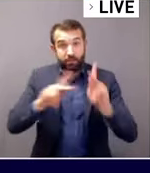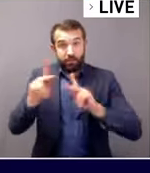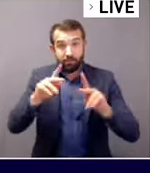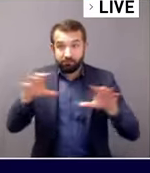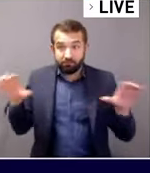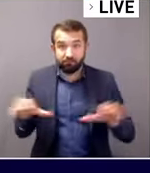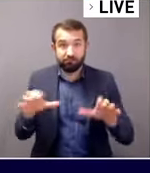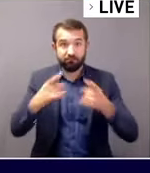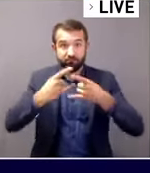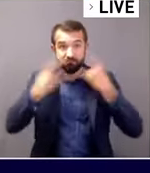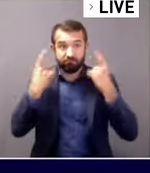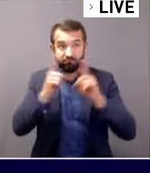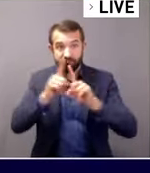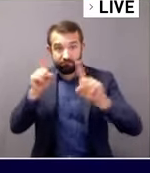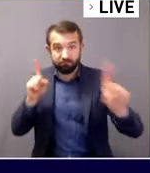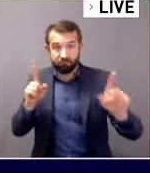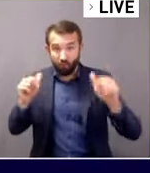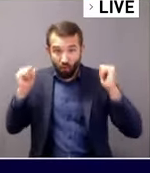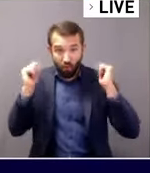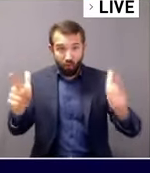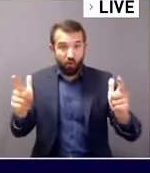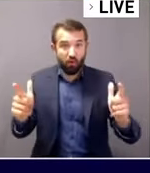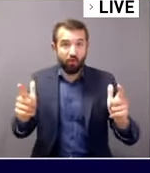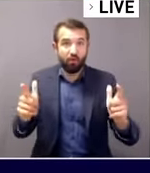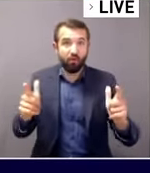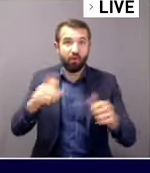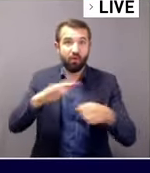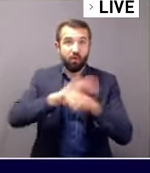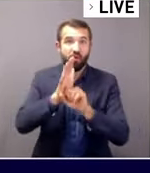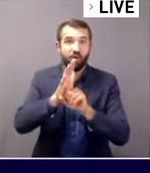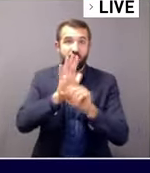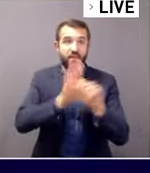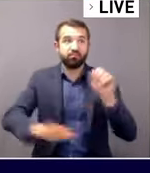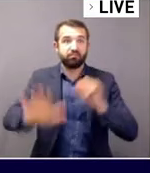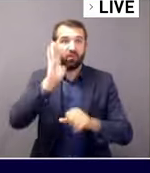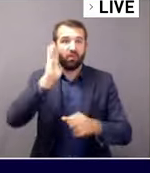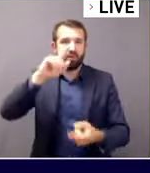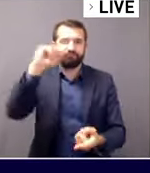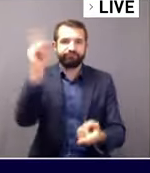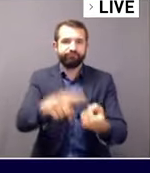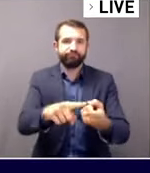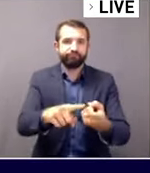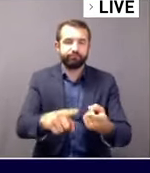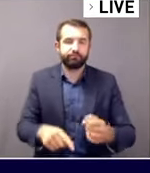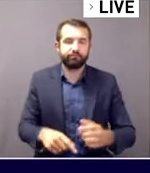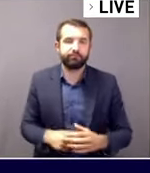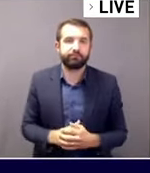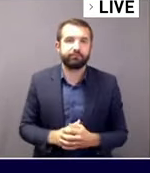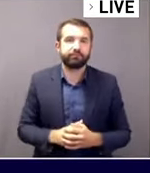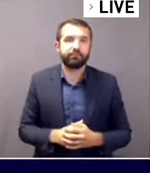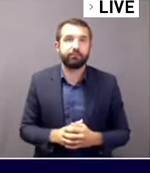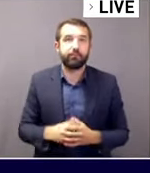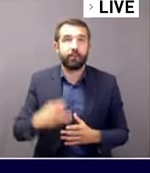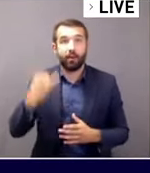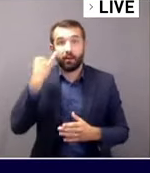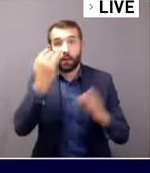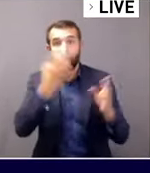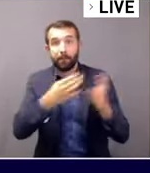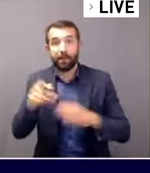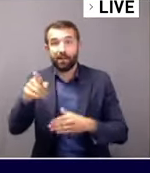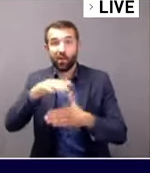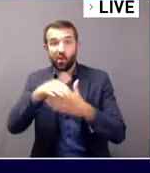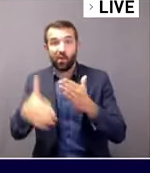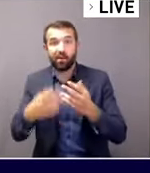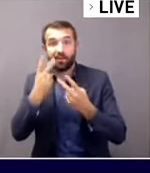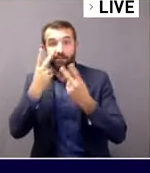not just statewide, not just York County, but nationwide. And so for anyone who's planning to go down to York County this weekend, in fact, my family and I